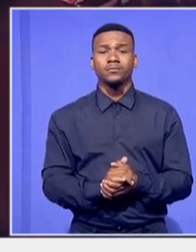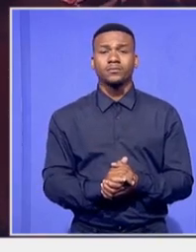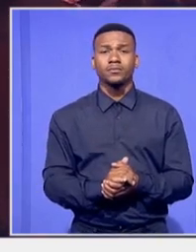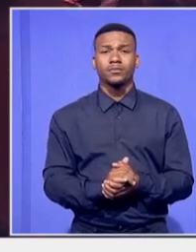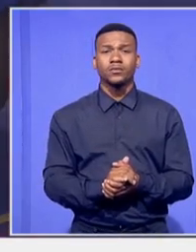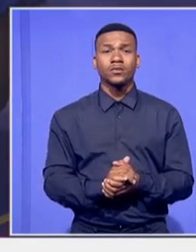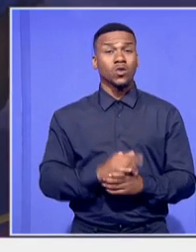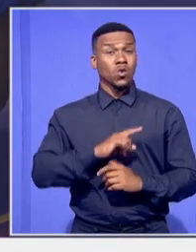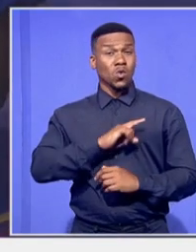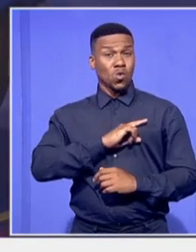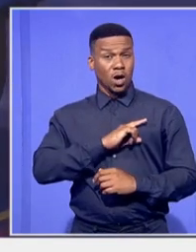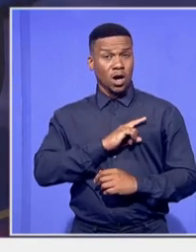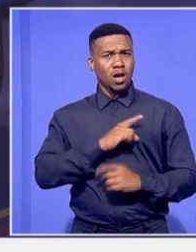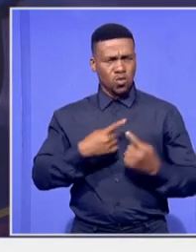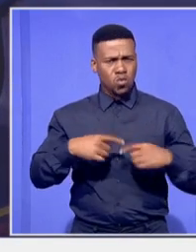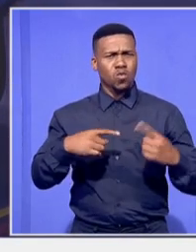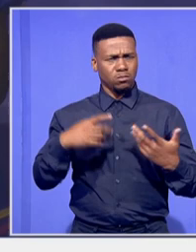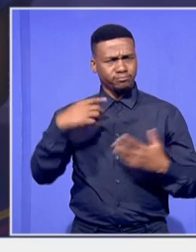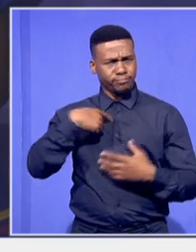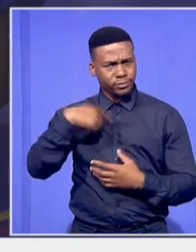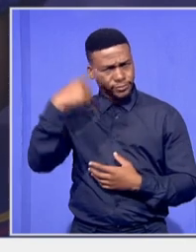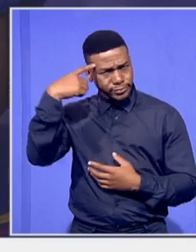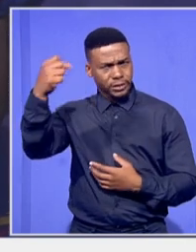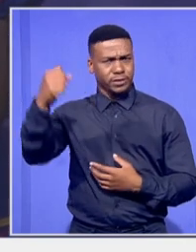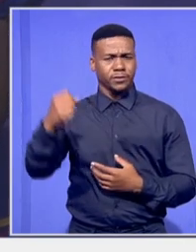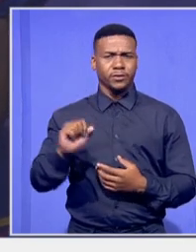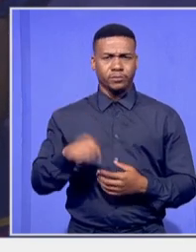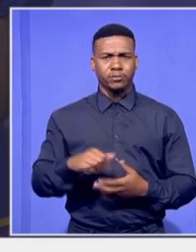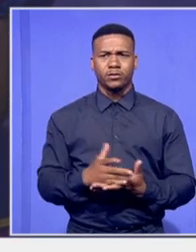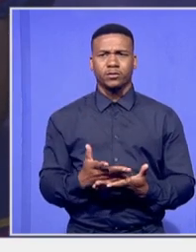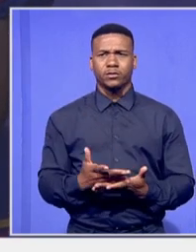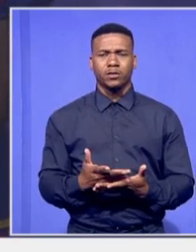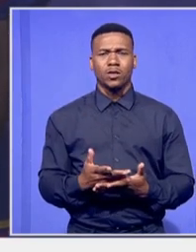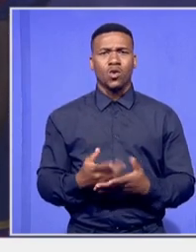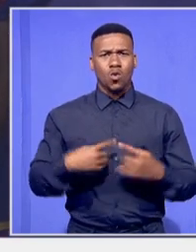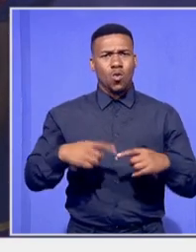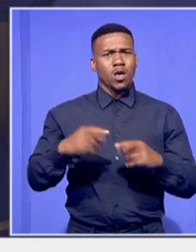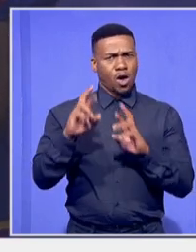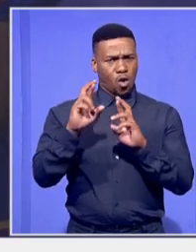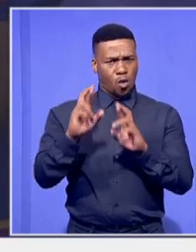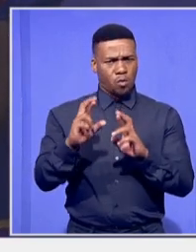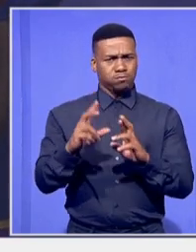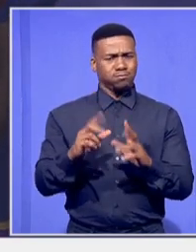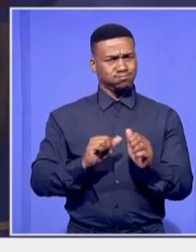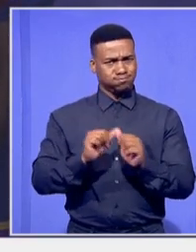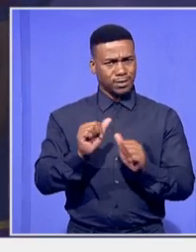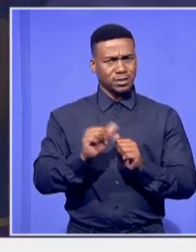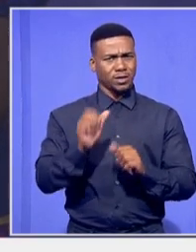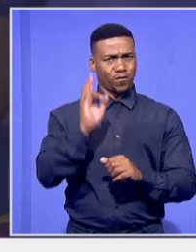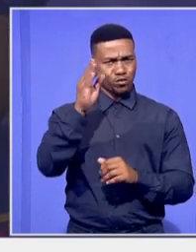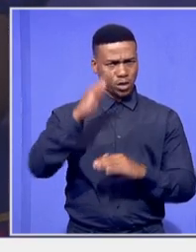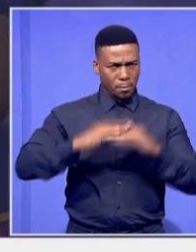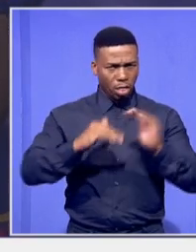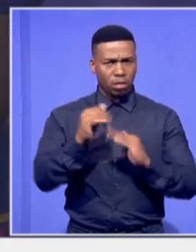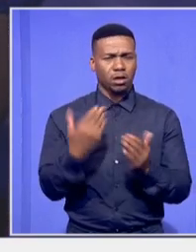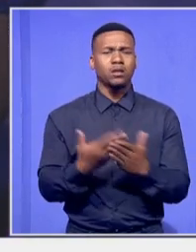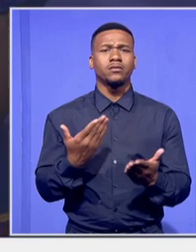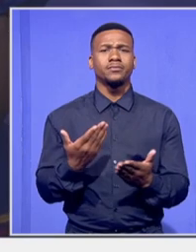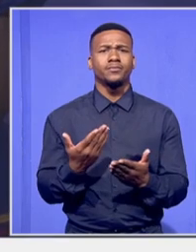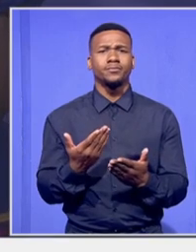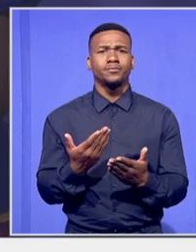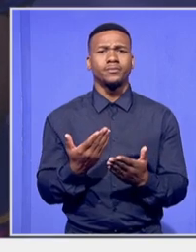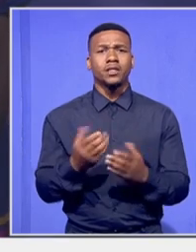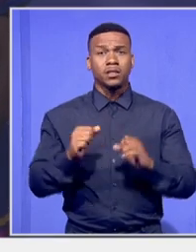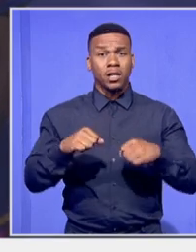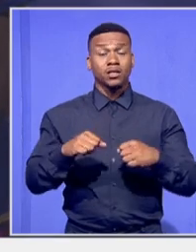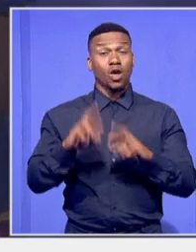Because we are convinced that that is the hope to build a better future for our country. This is the